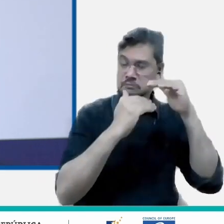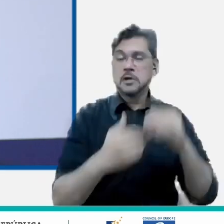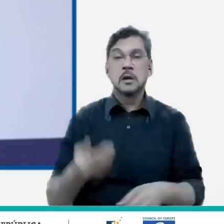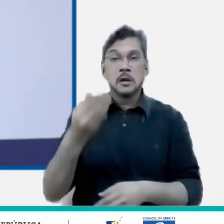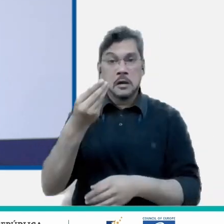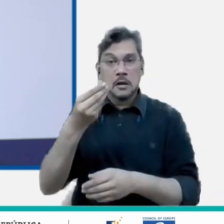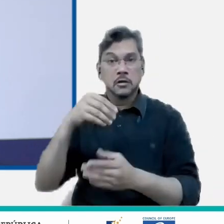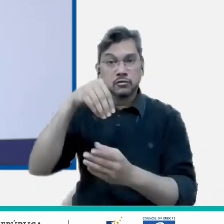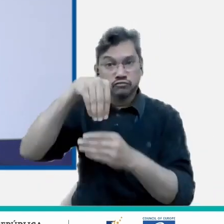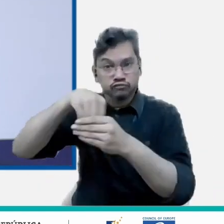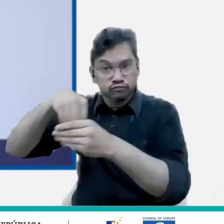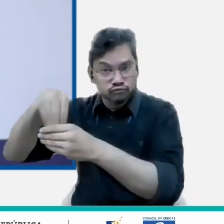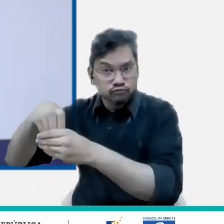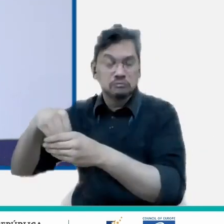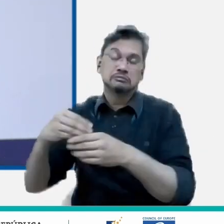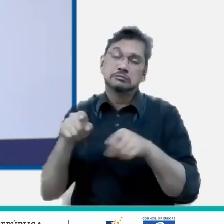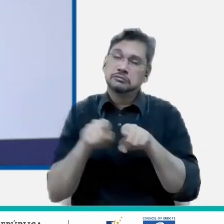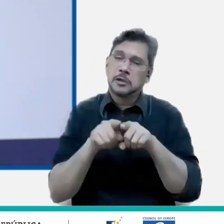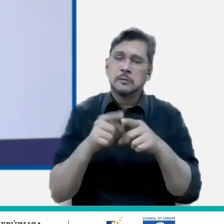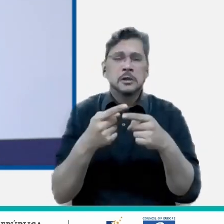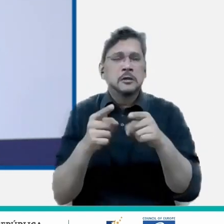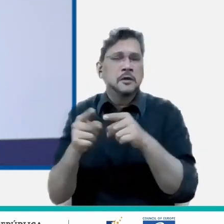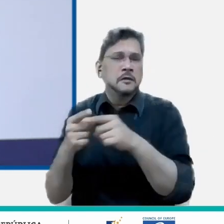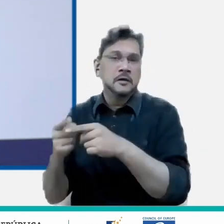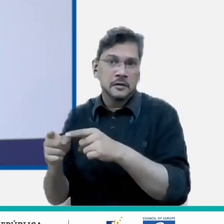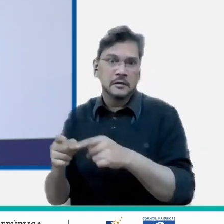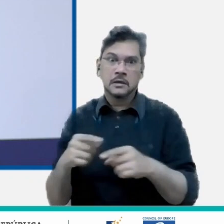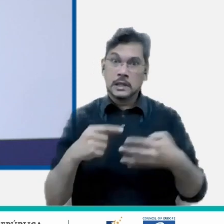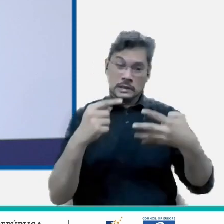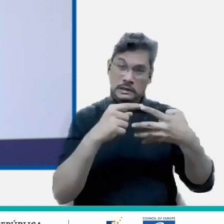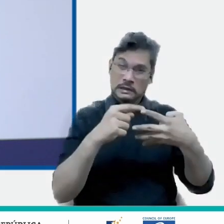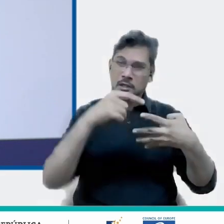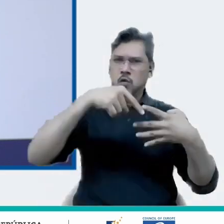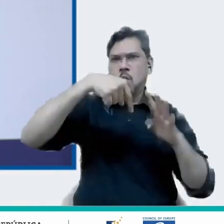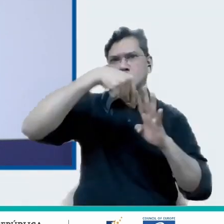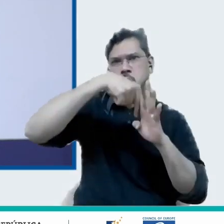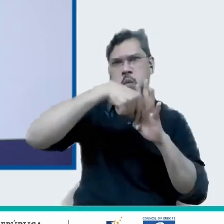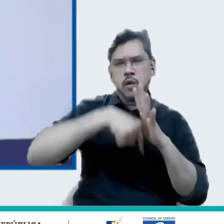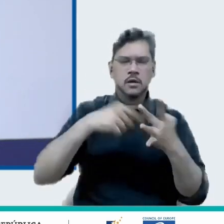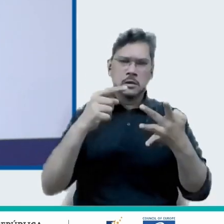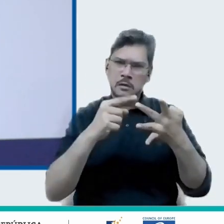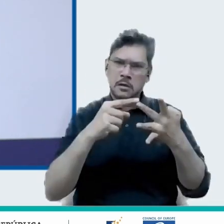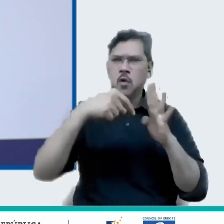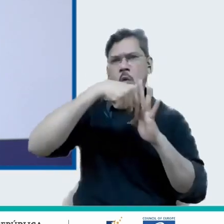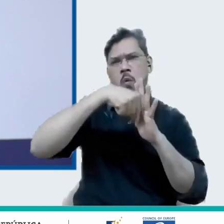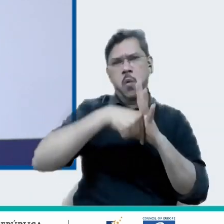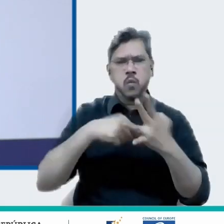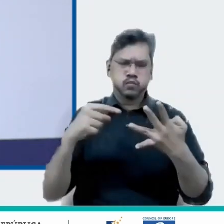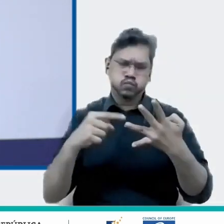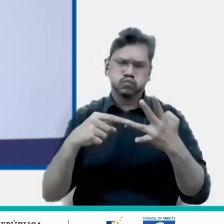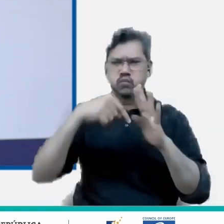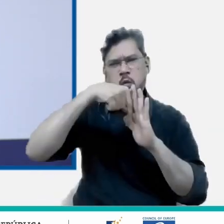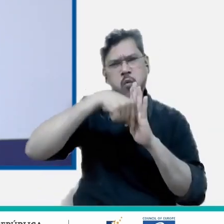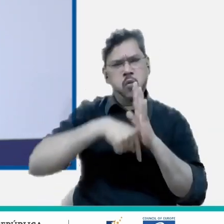very detailed manner, emphasizing gaps, challenges, and current status, and also giving the